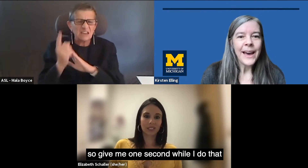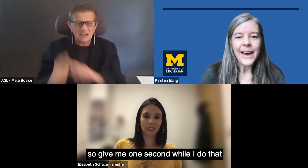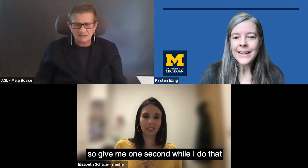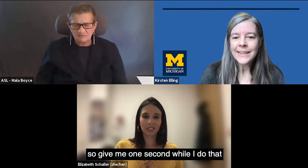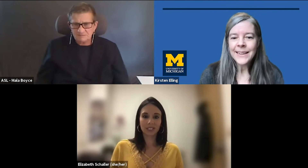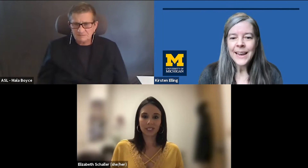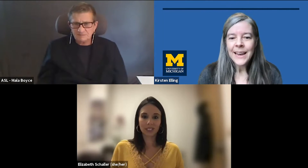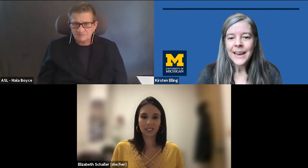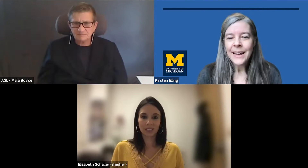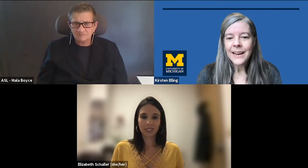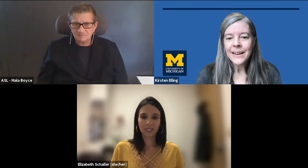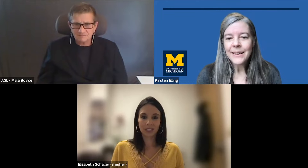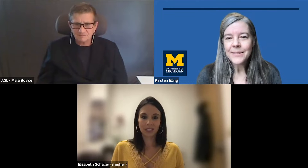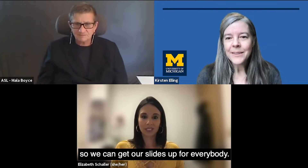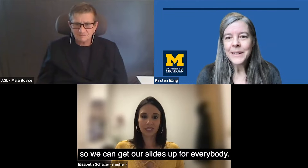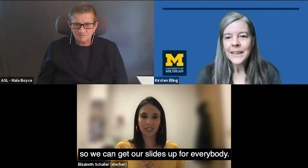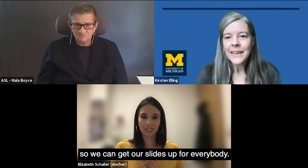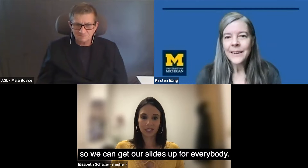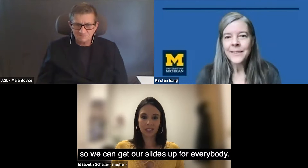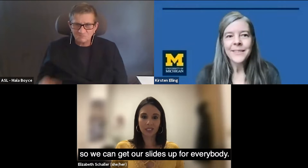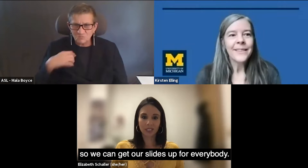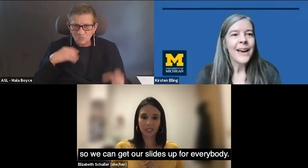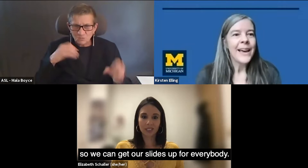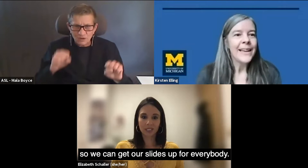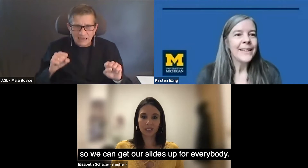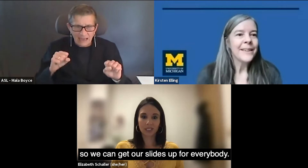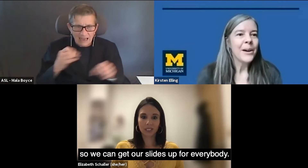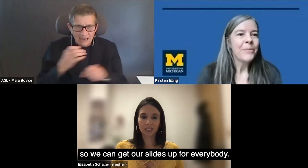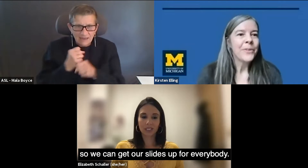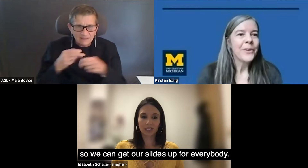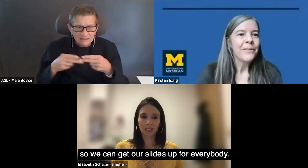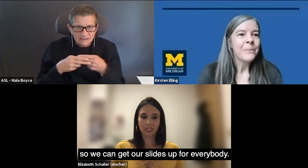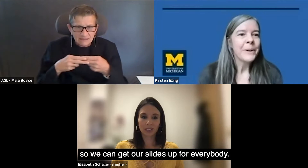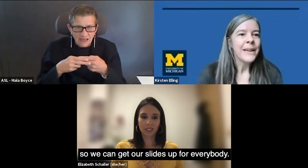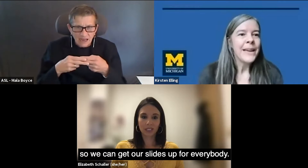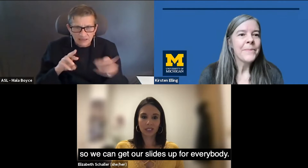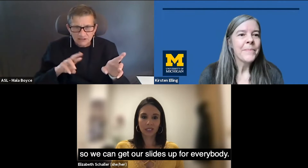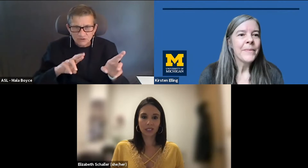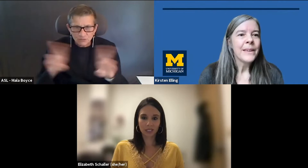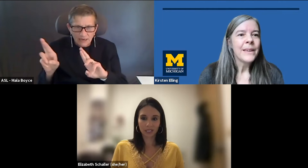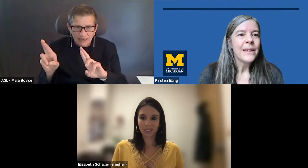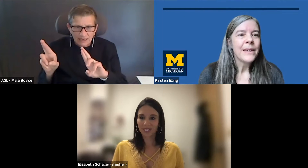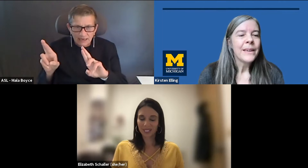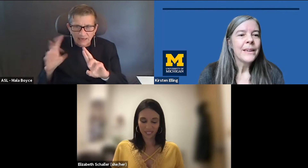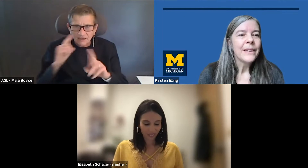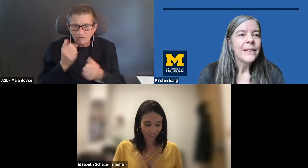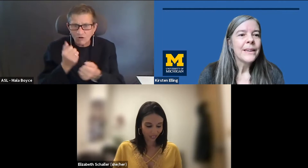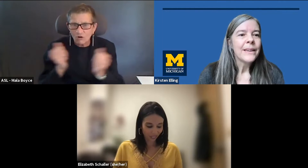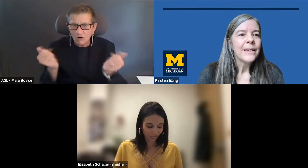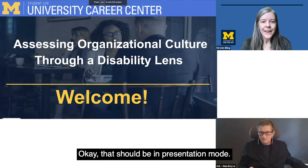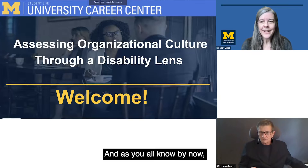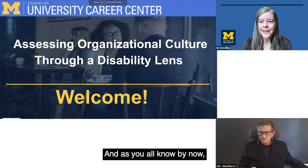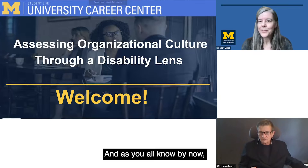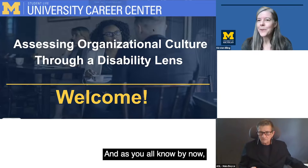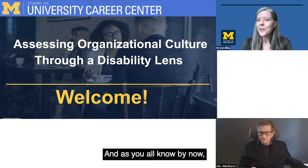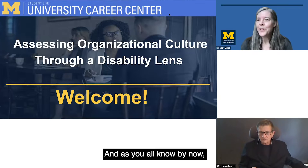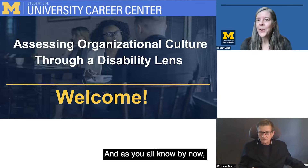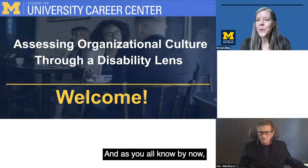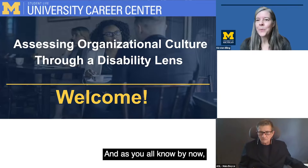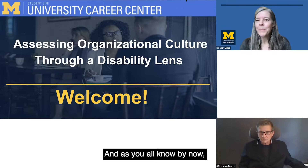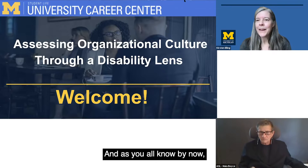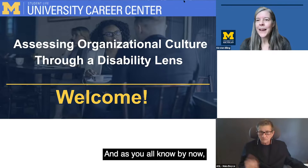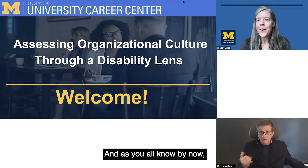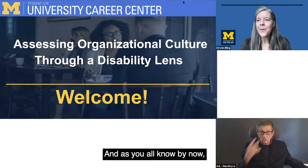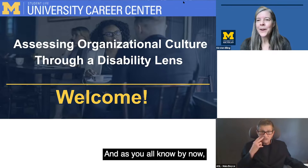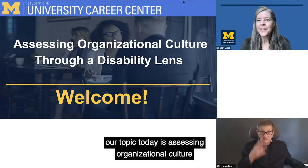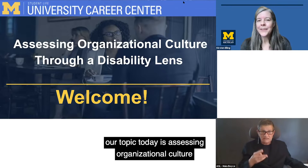do that, so we can get our slides up for everybody. And as you all